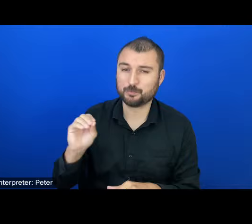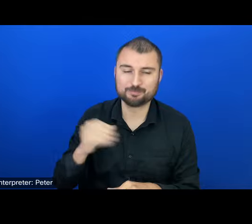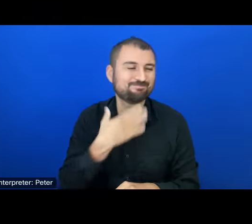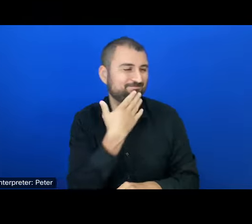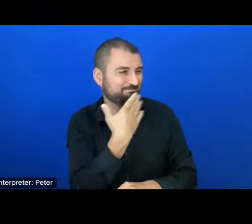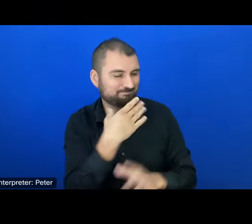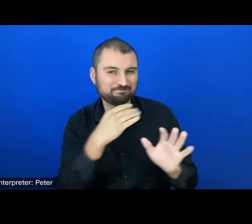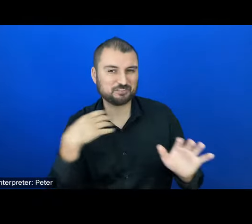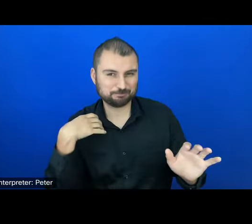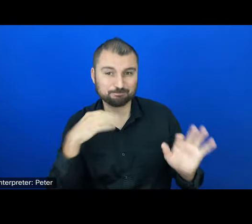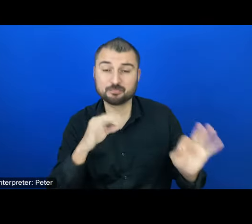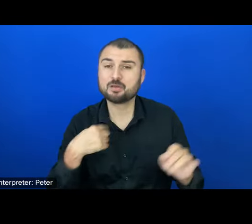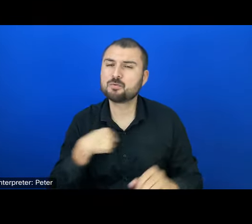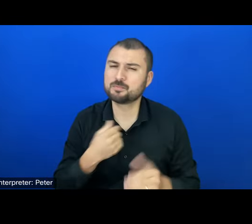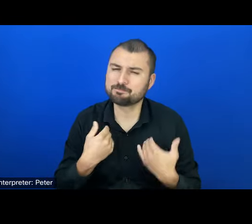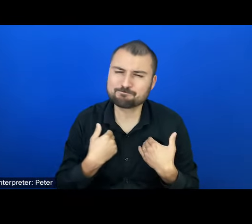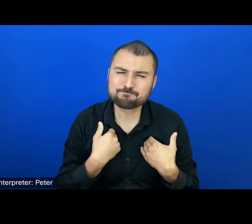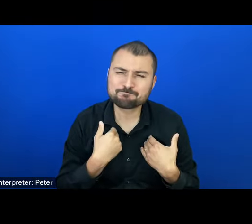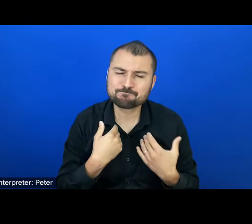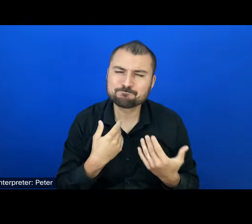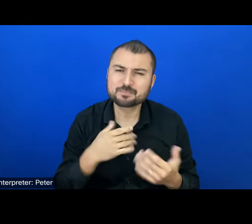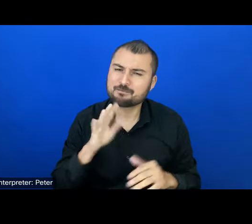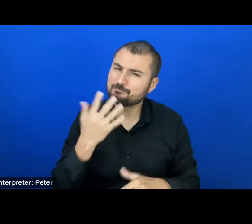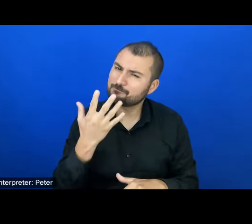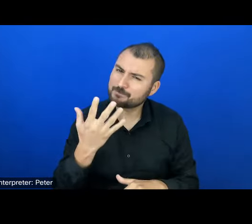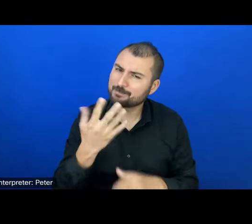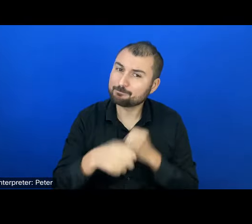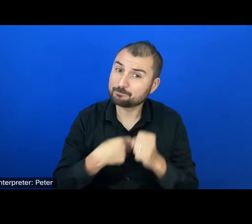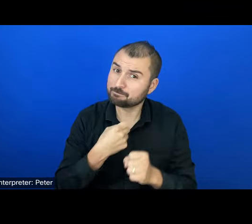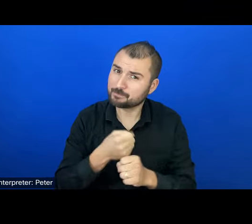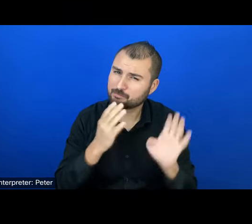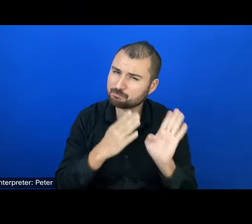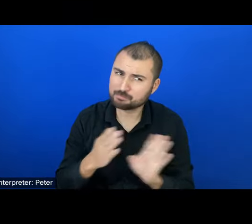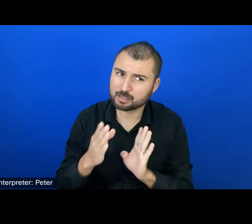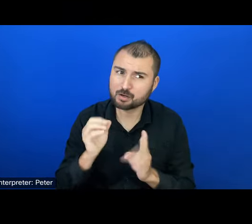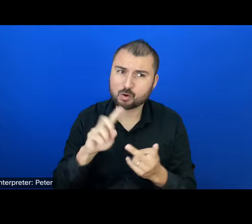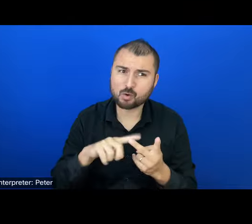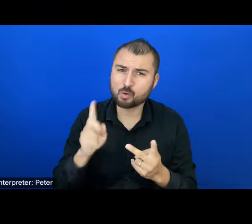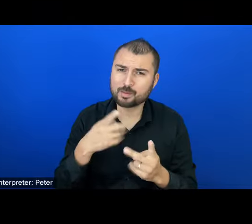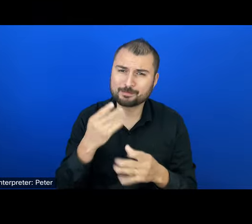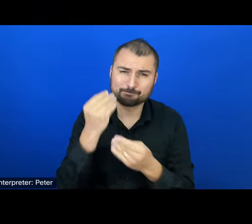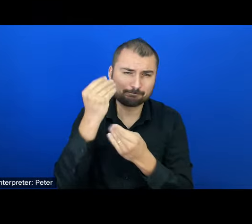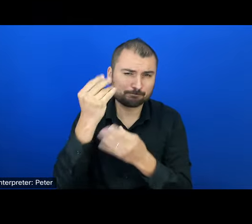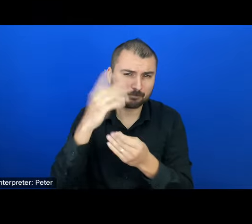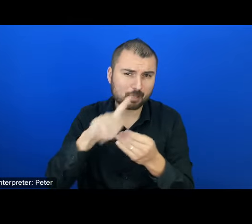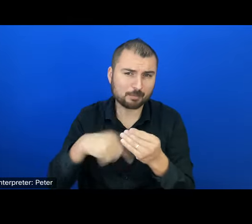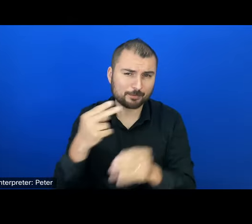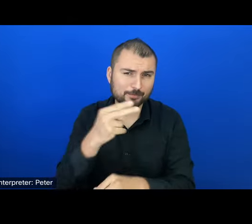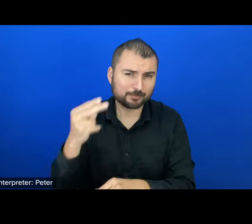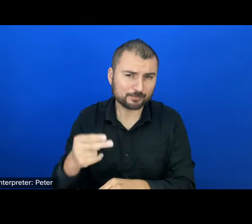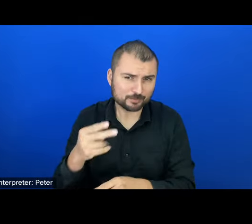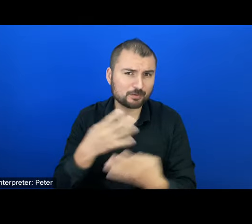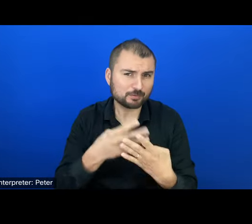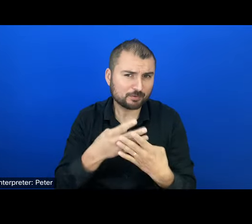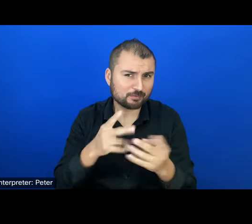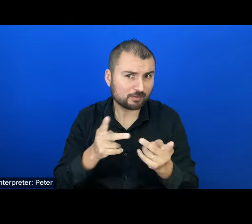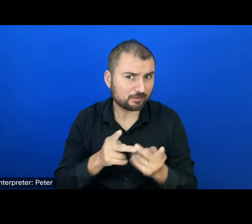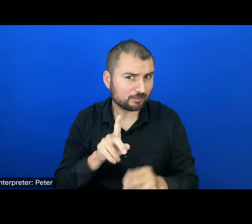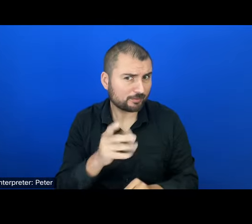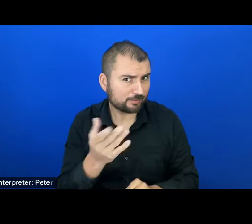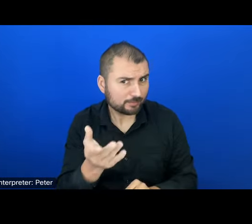Chair. Do we have a 5-year plan or just the information about the Hutchinson Correctional Facility?